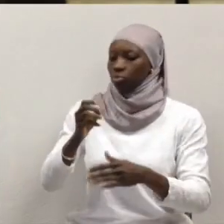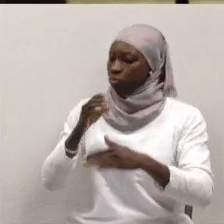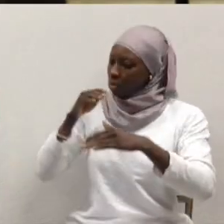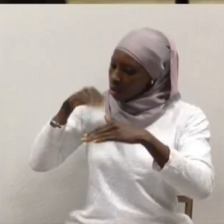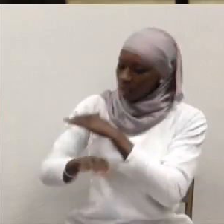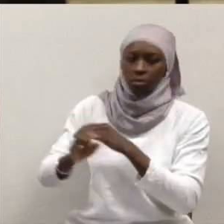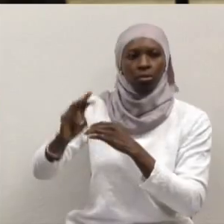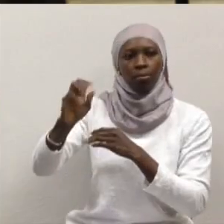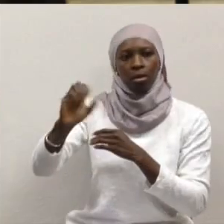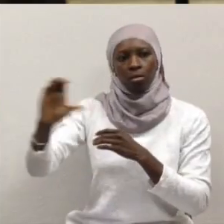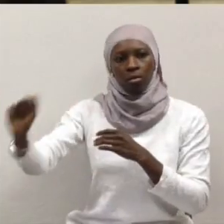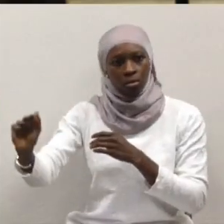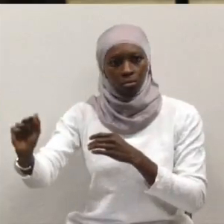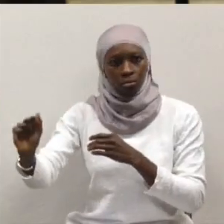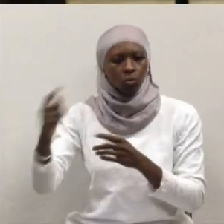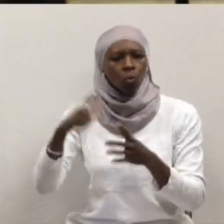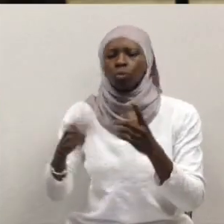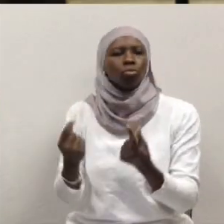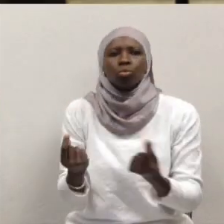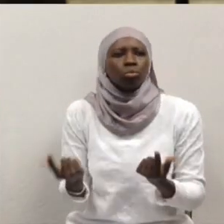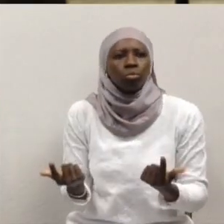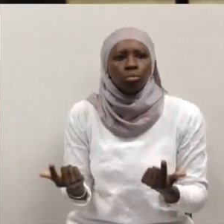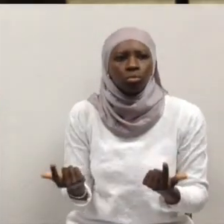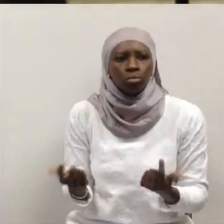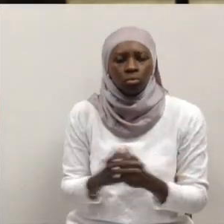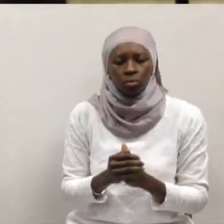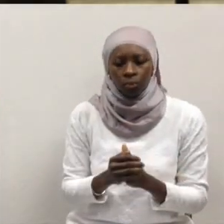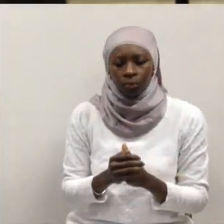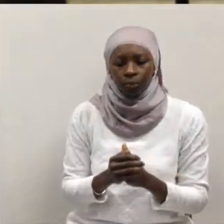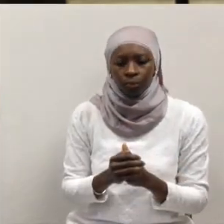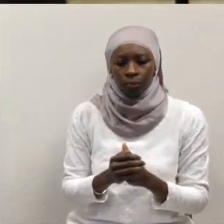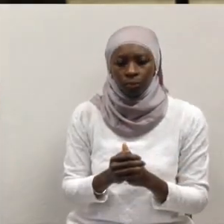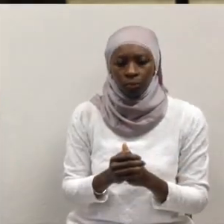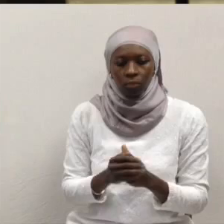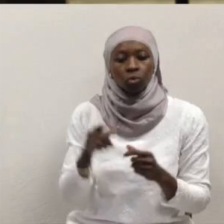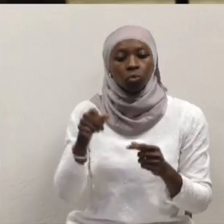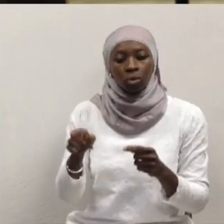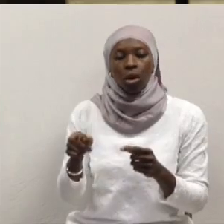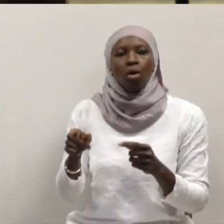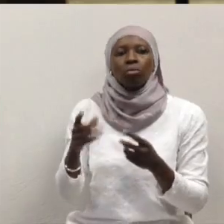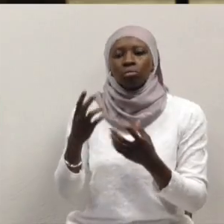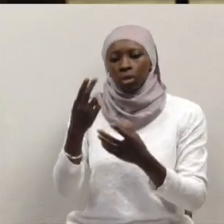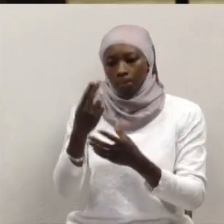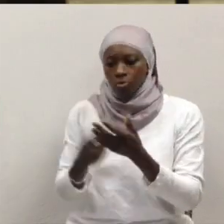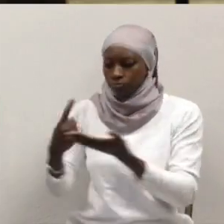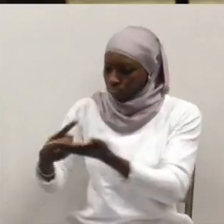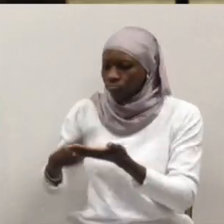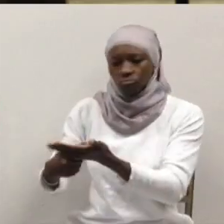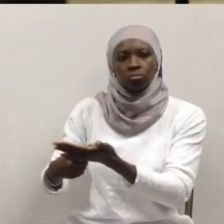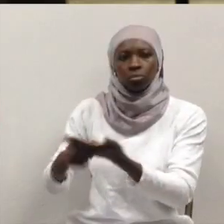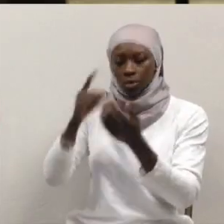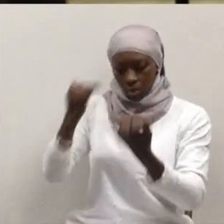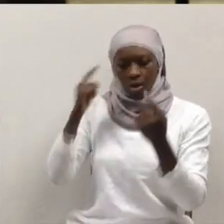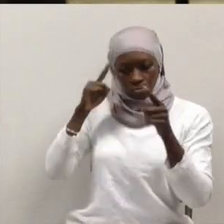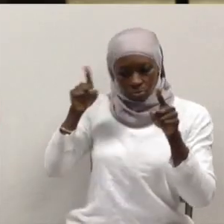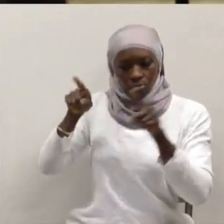and they ended up agreeing to the treaty that is known as the Treaty of Hudaybiyah. The Treaty of